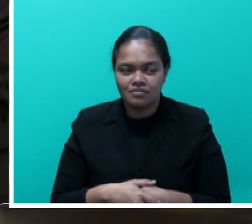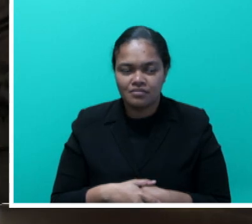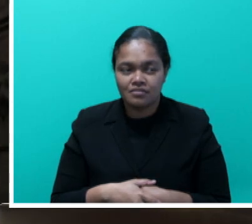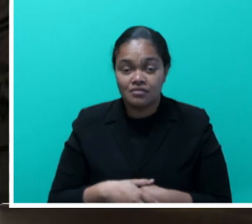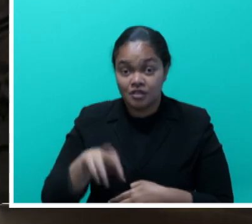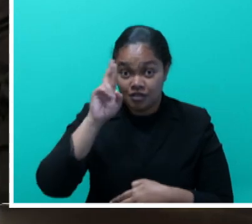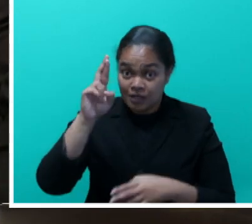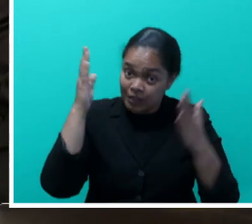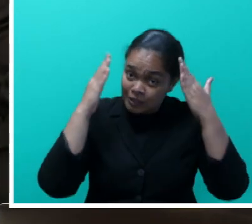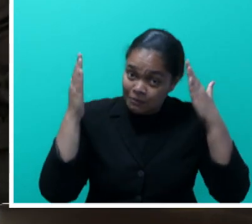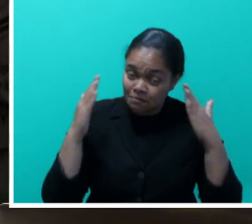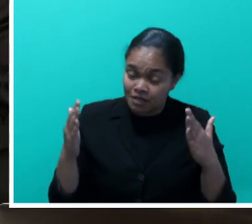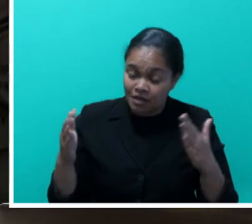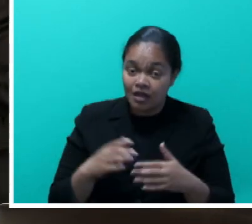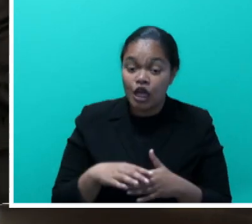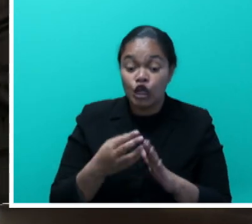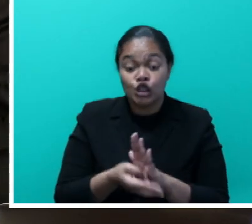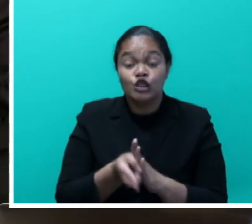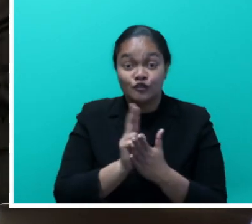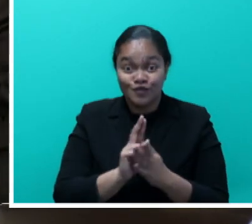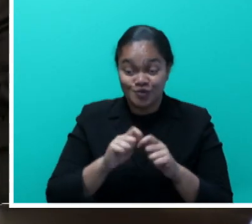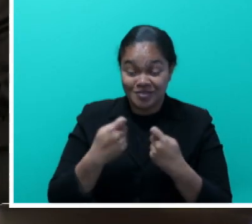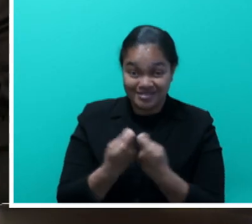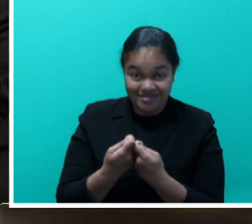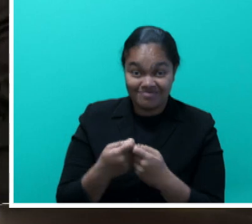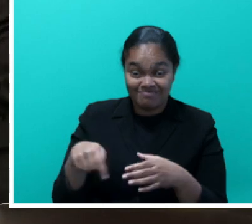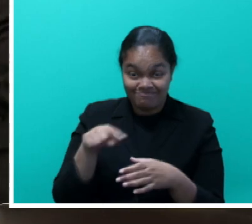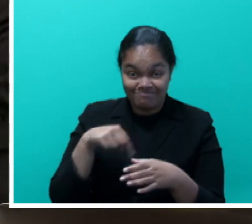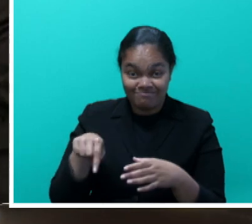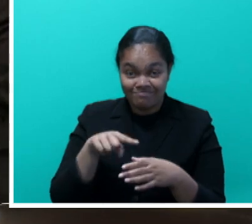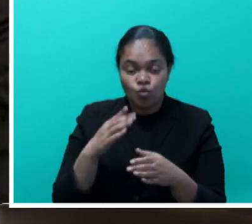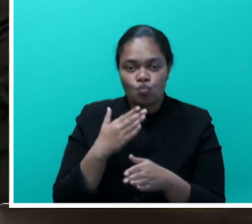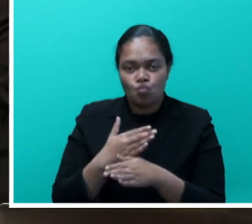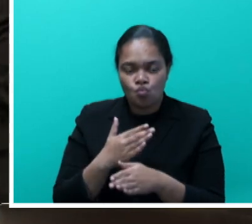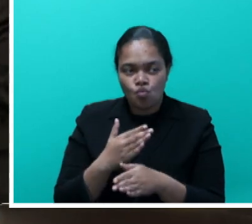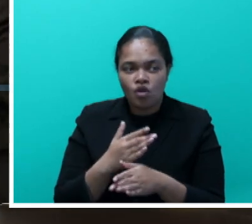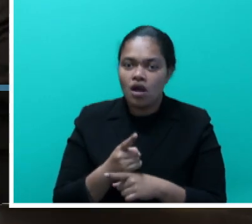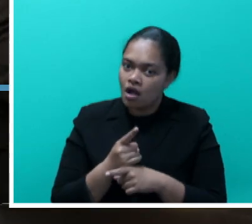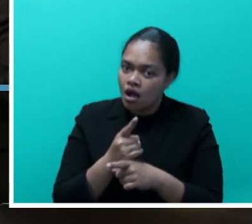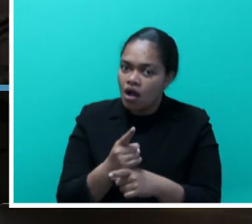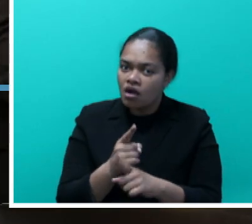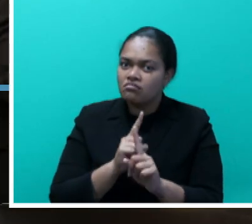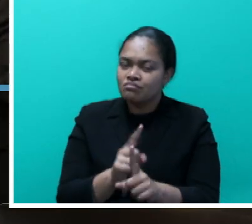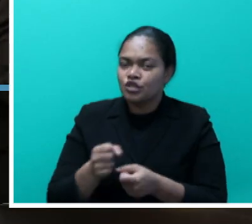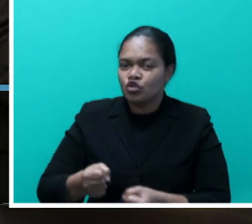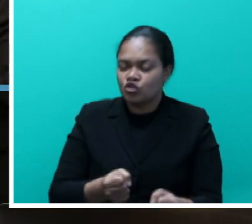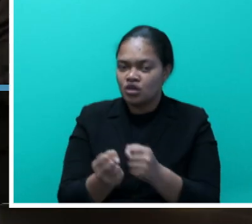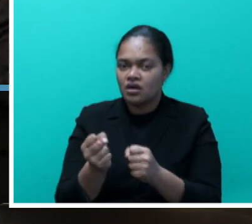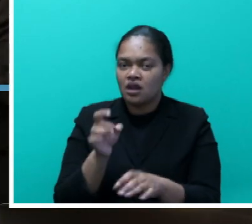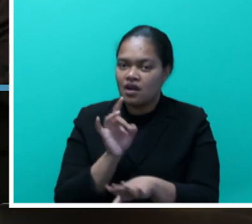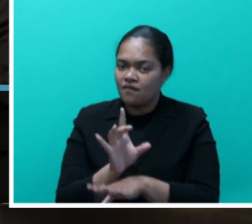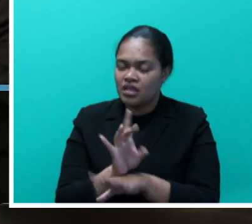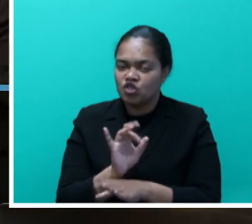Mr. Speaker, sir, the review team's works is guided by the Strategic Advisory Group, or